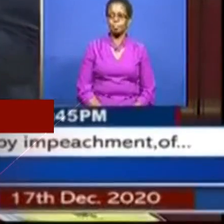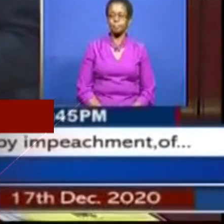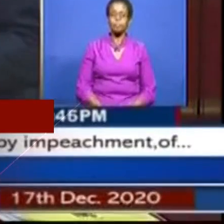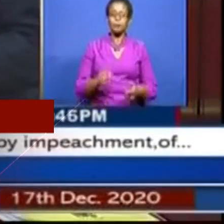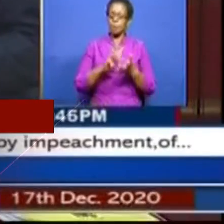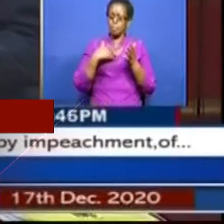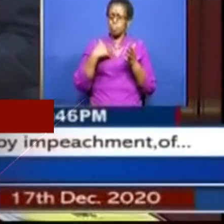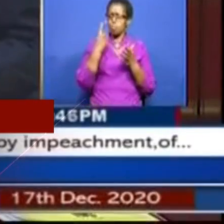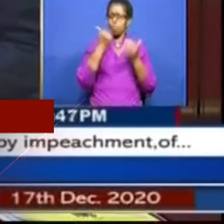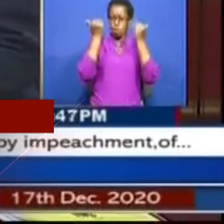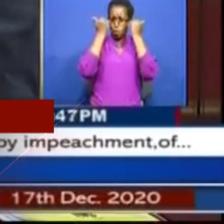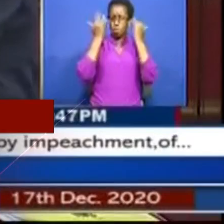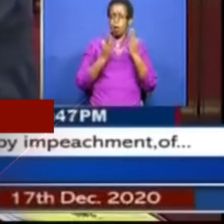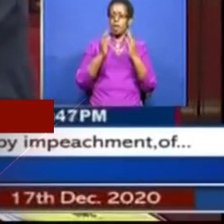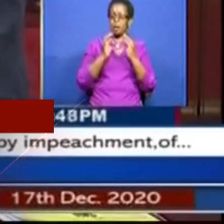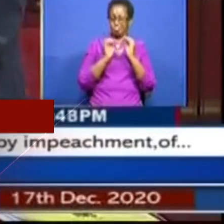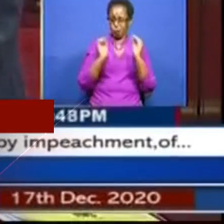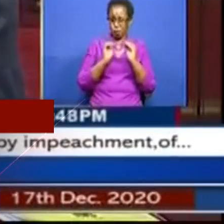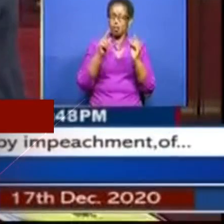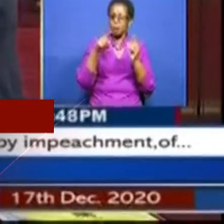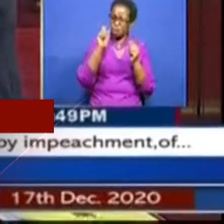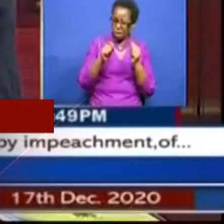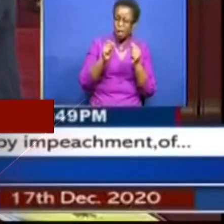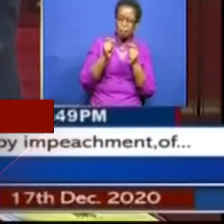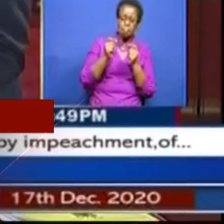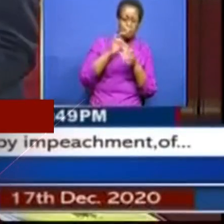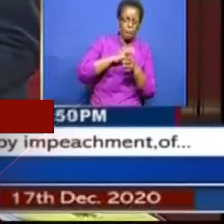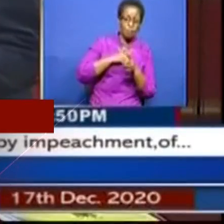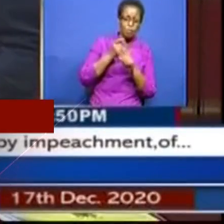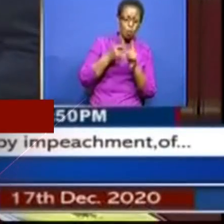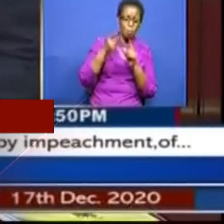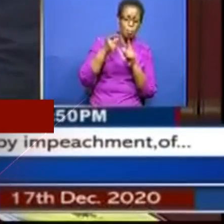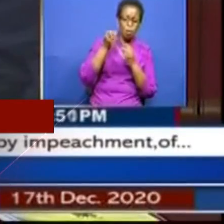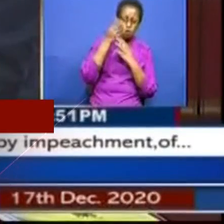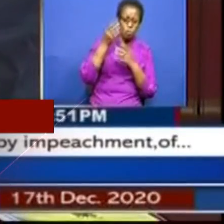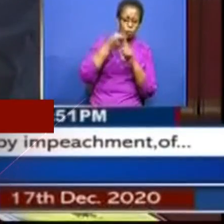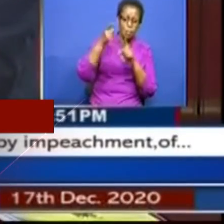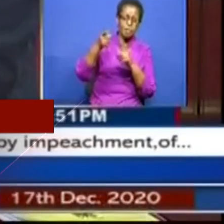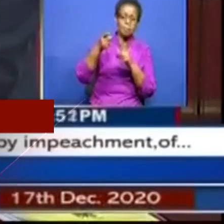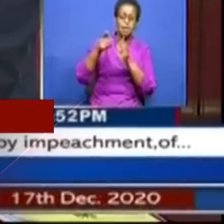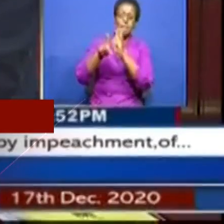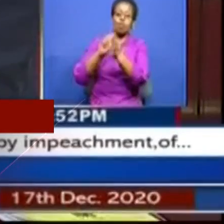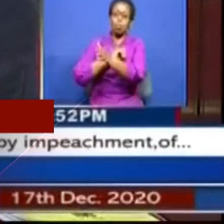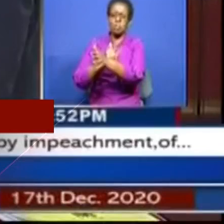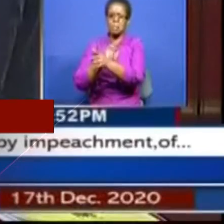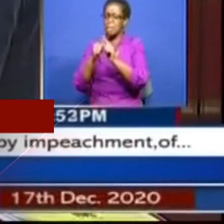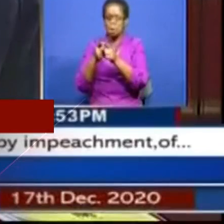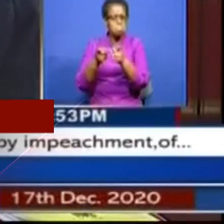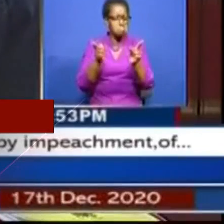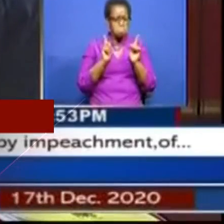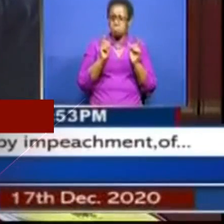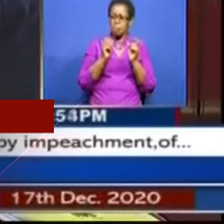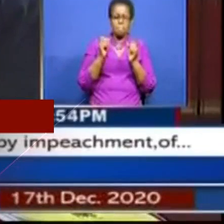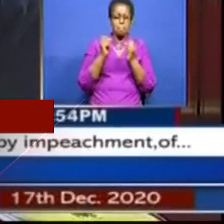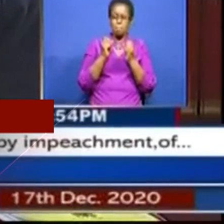also benefit from the wisdom of these authorities. Some of us might understand these legal authorities, but not everybody is a lawyer in this chamber. I